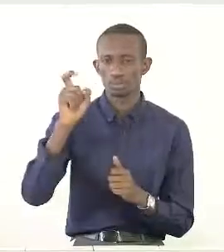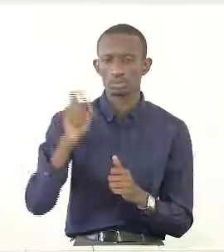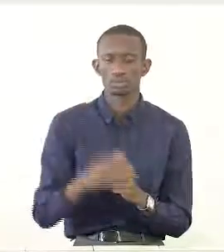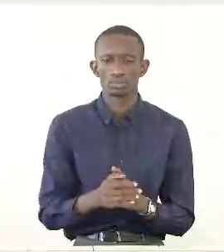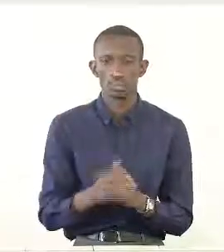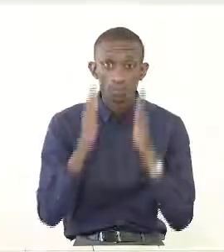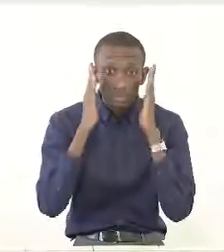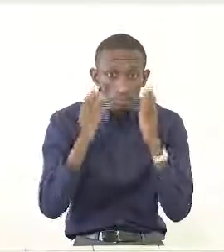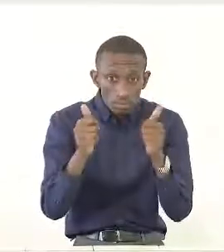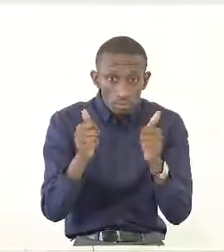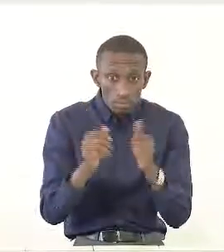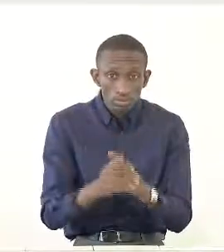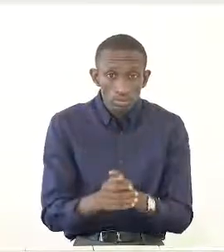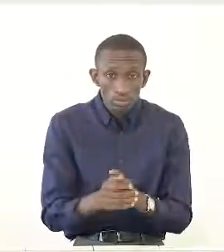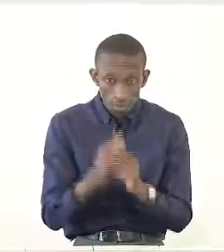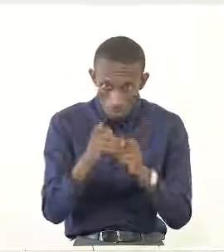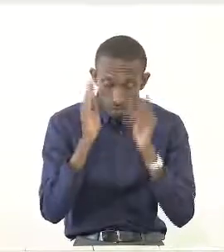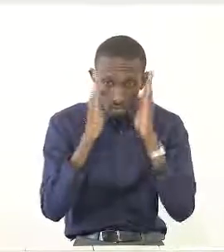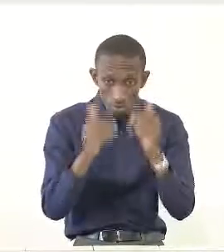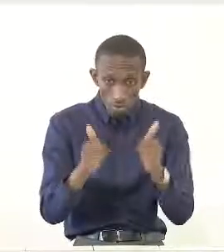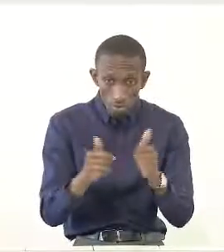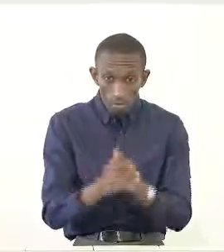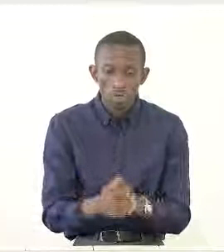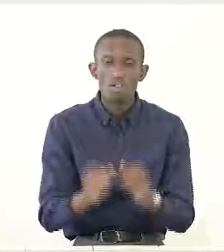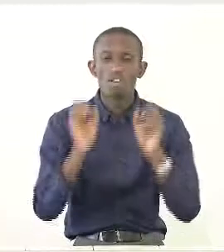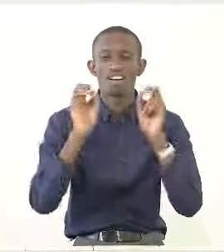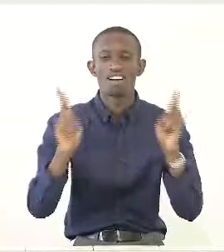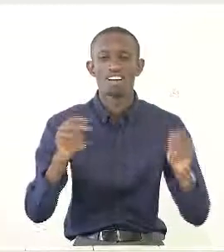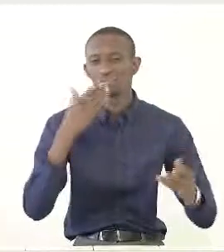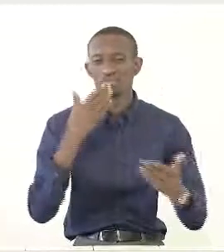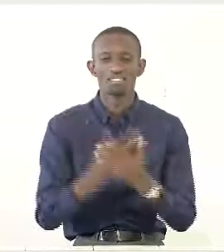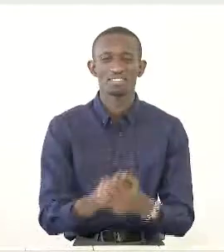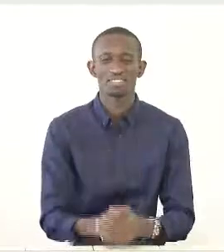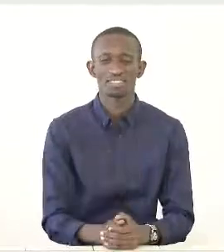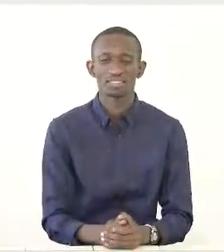Are we together? Are we together? Okay, very nice.